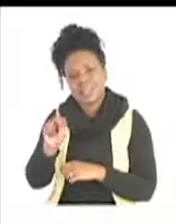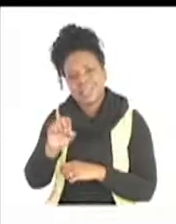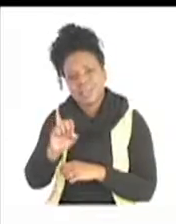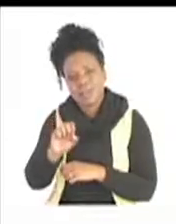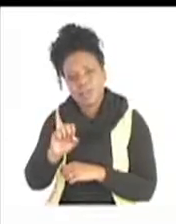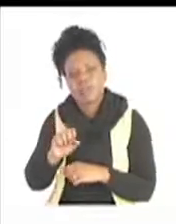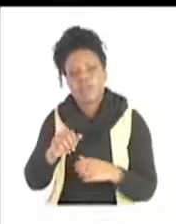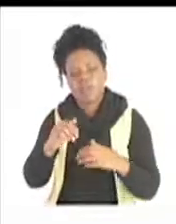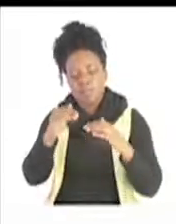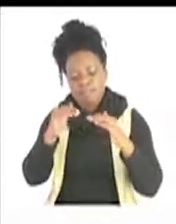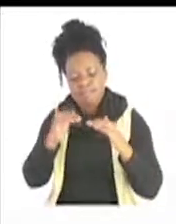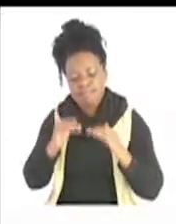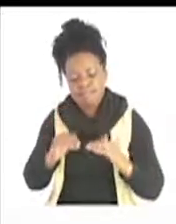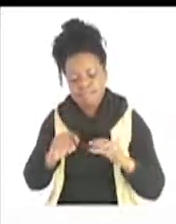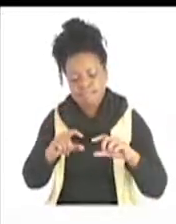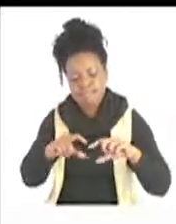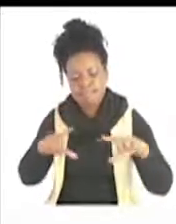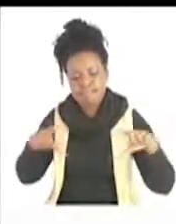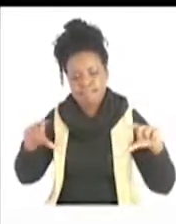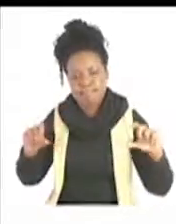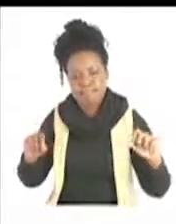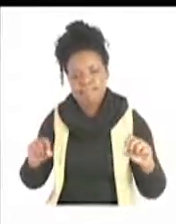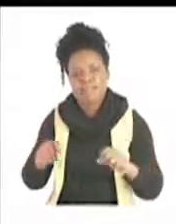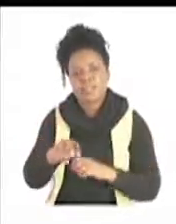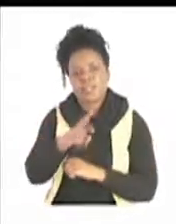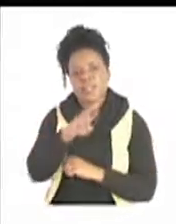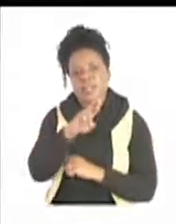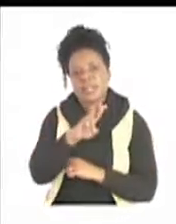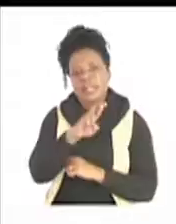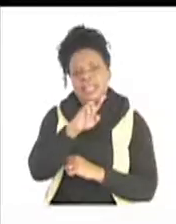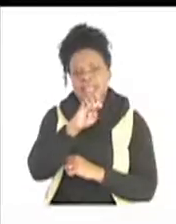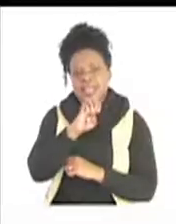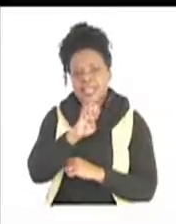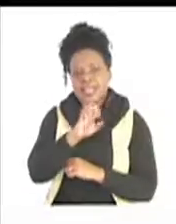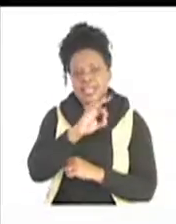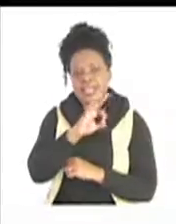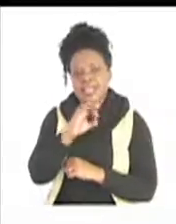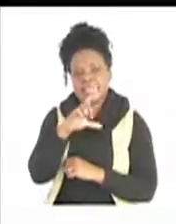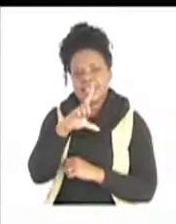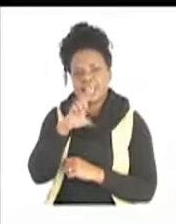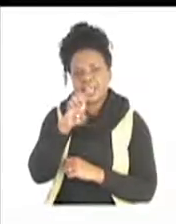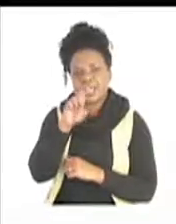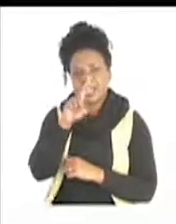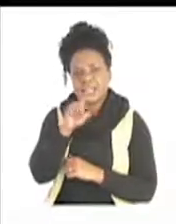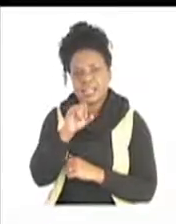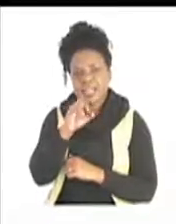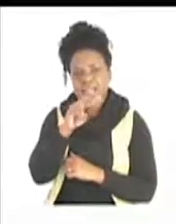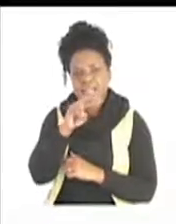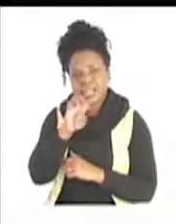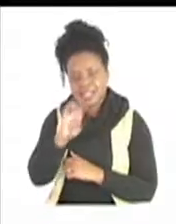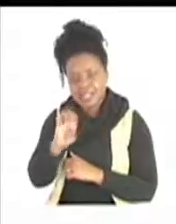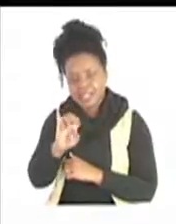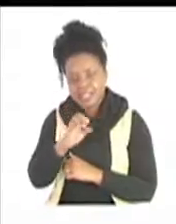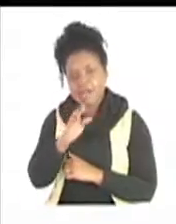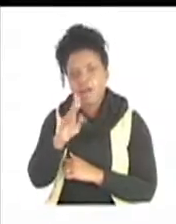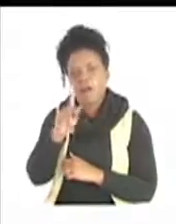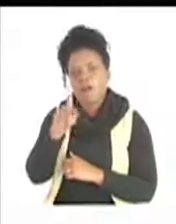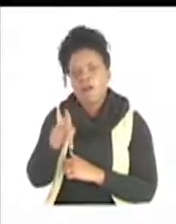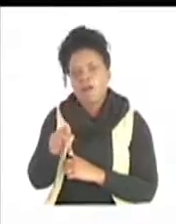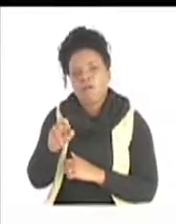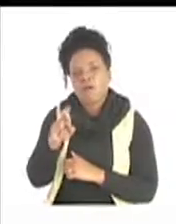you are given 2 blocks there. One is for personal pronouns and the other one is